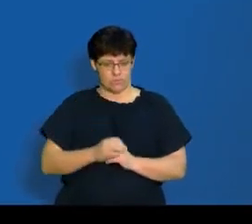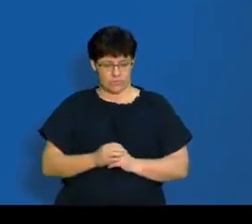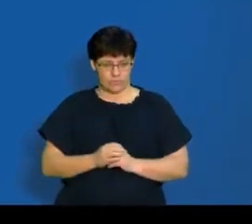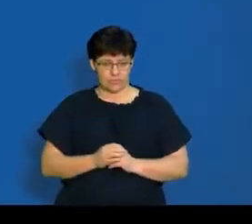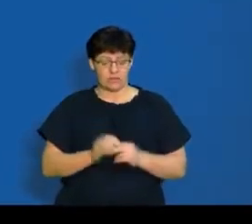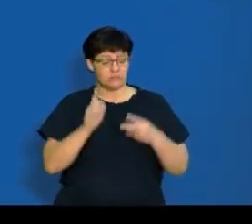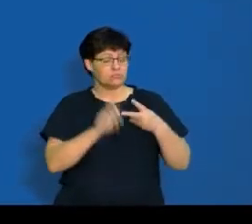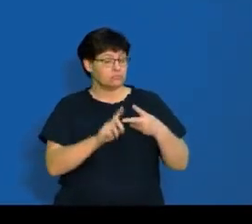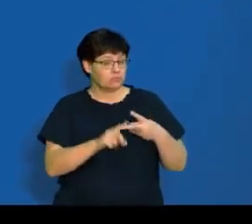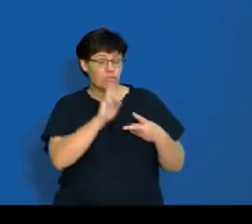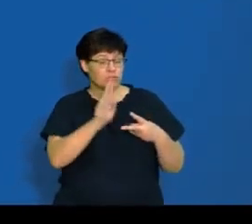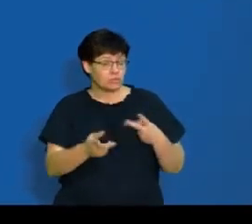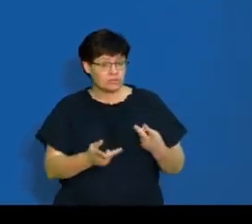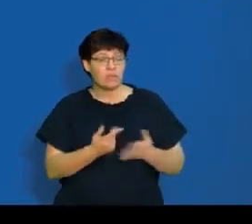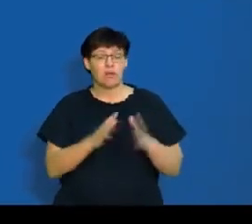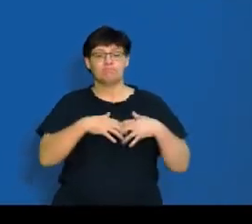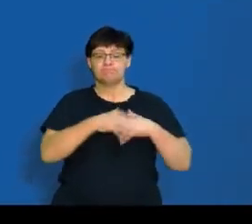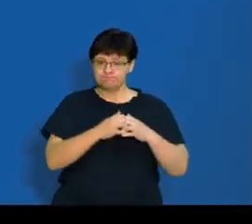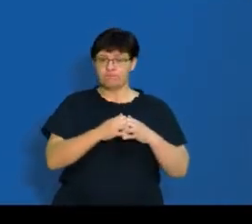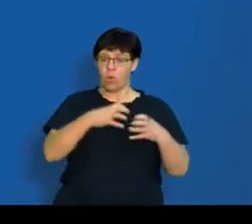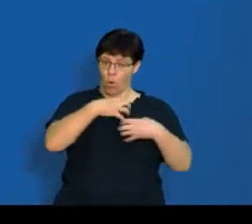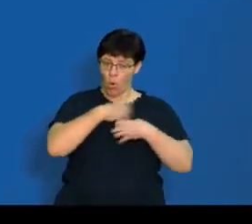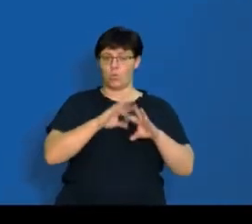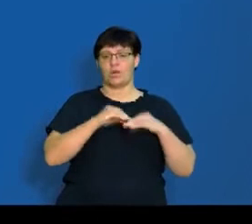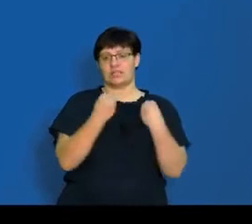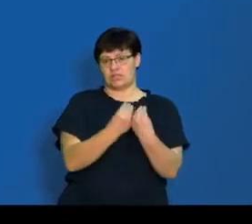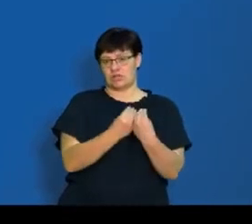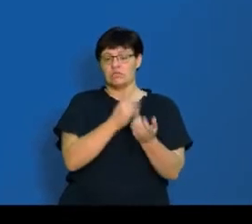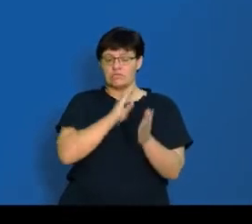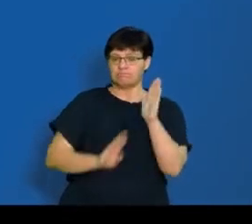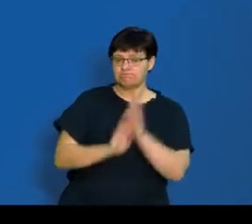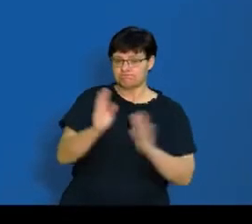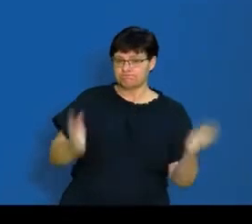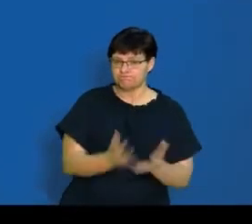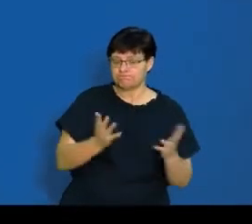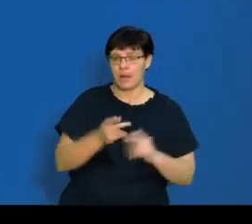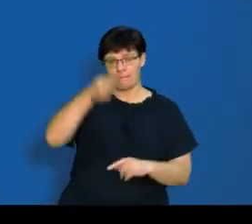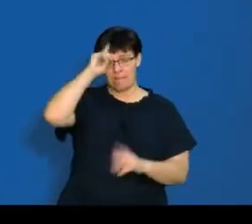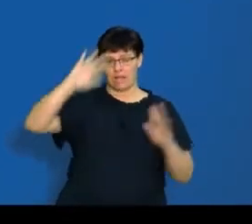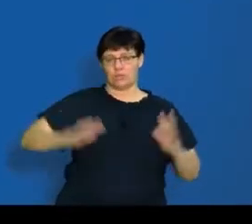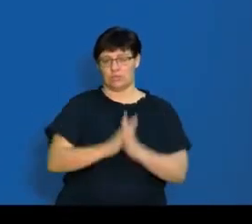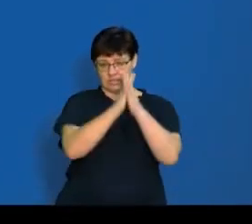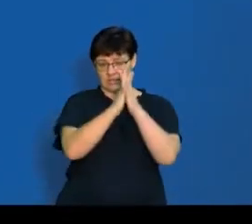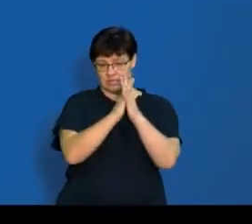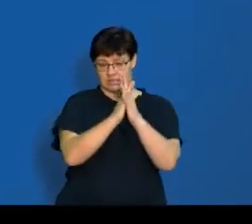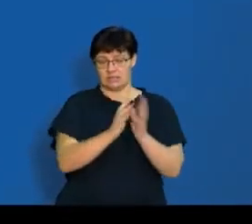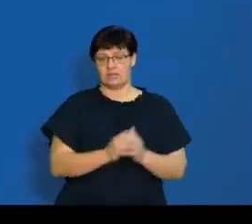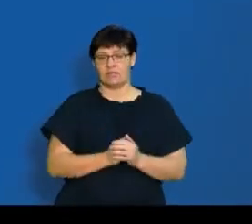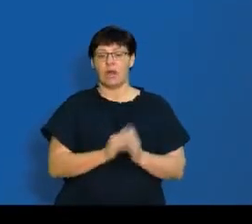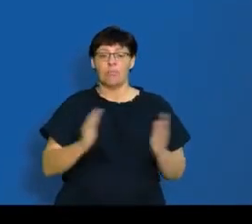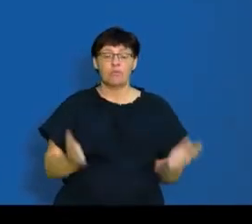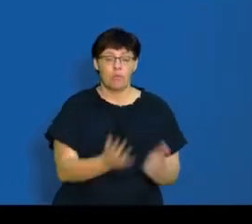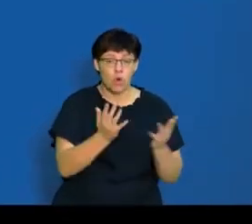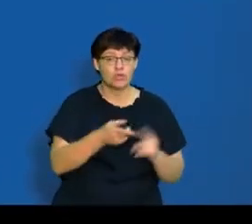Another possible response could be to establish their own organization to promote black unity. Okay, very important, to